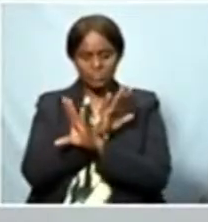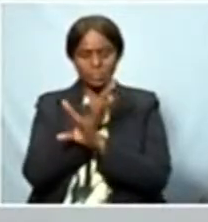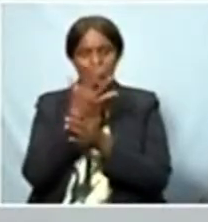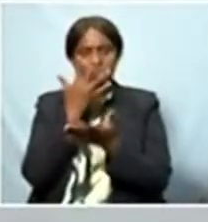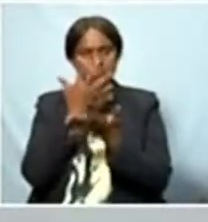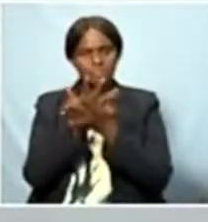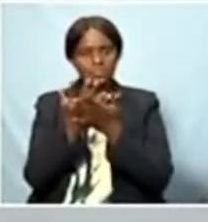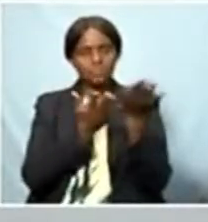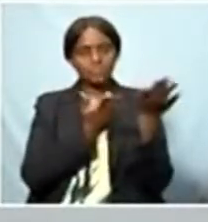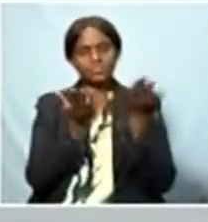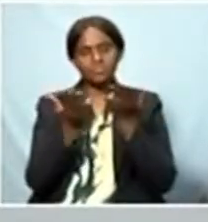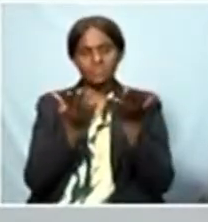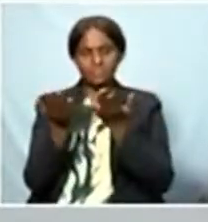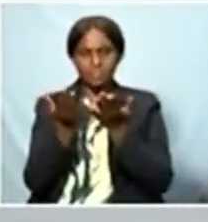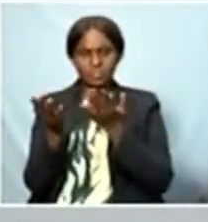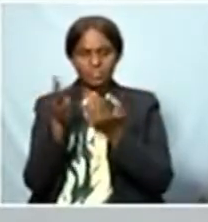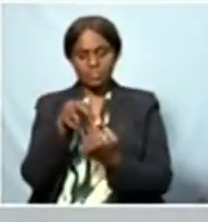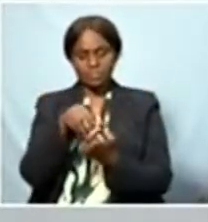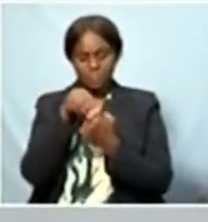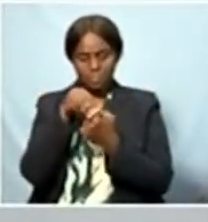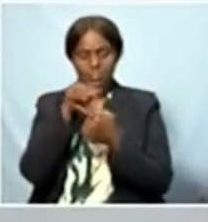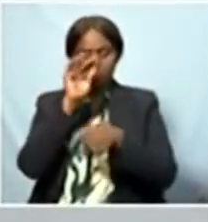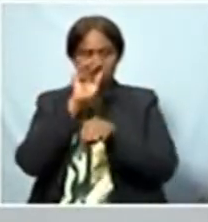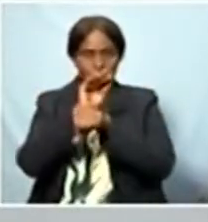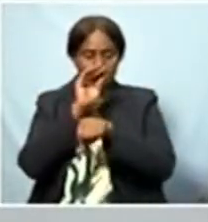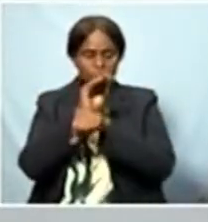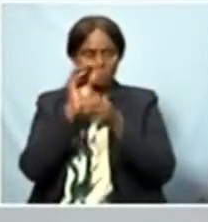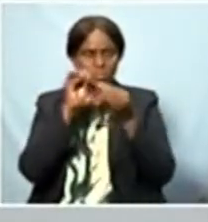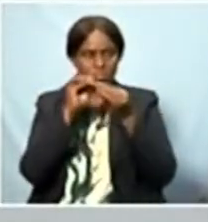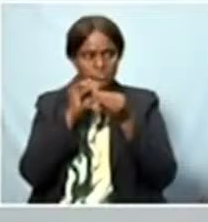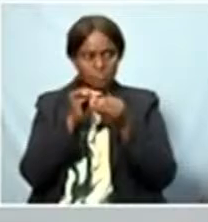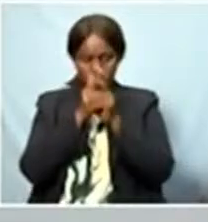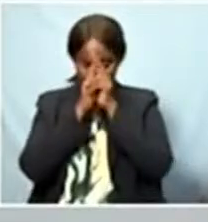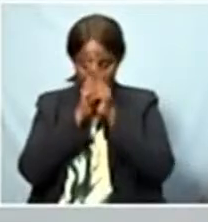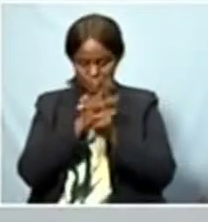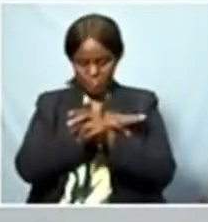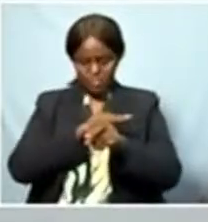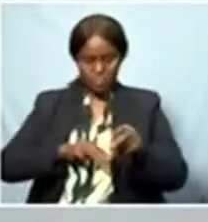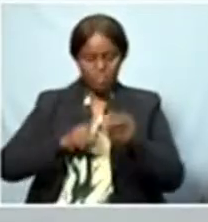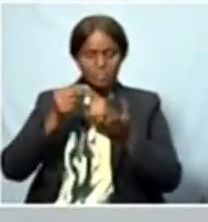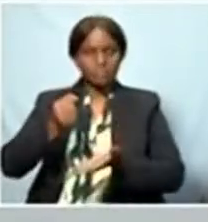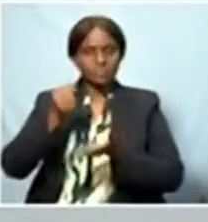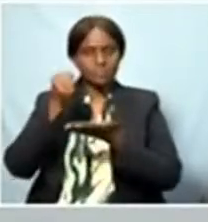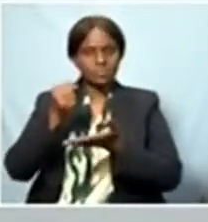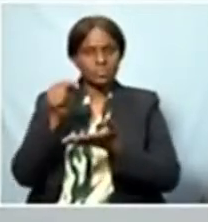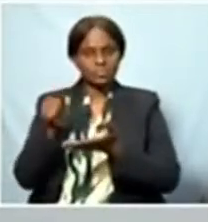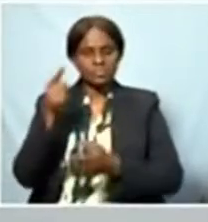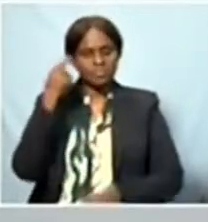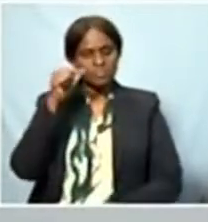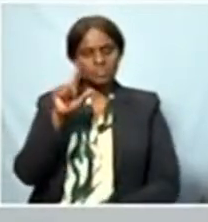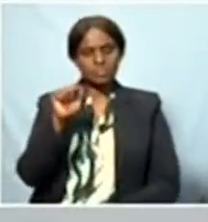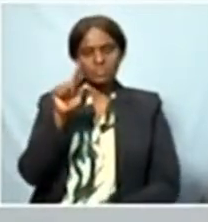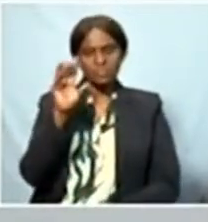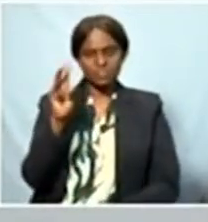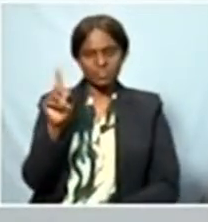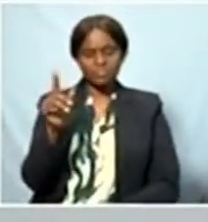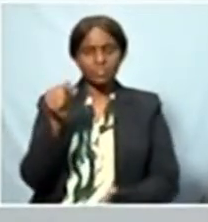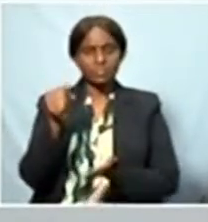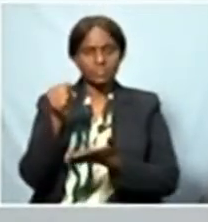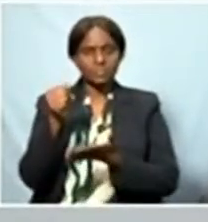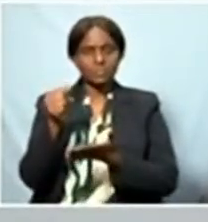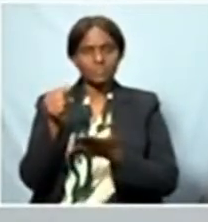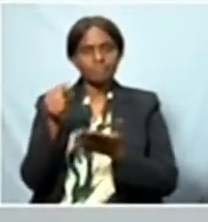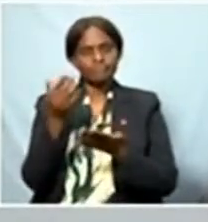as below. Our specific comments, honorable members: budget overview of the 2026 budget allocation to